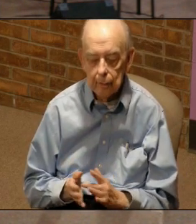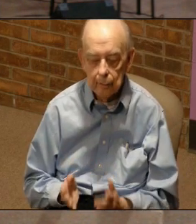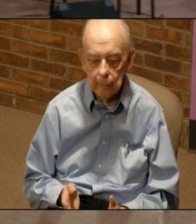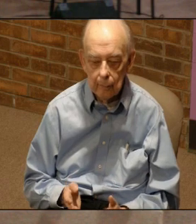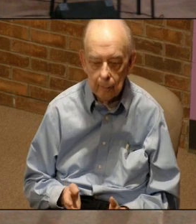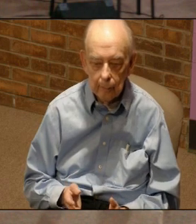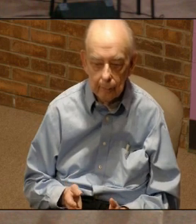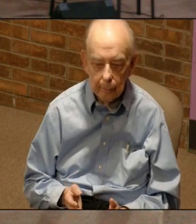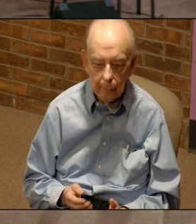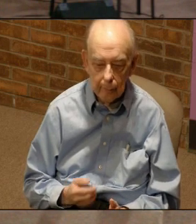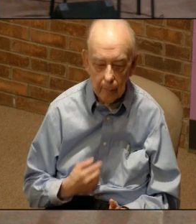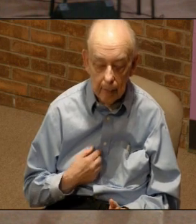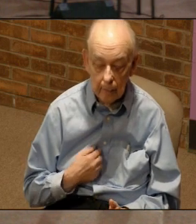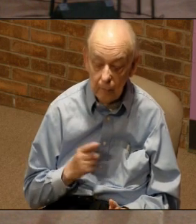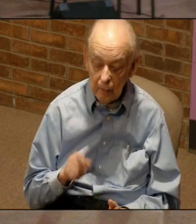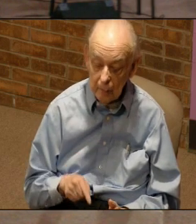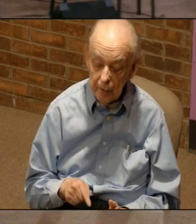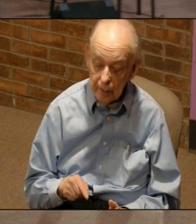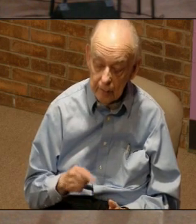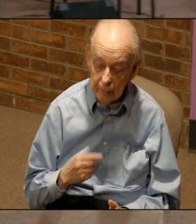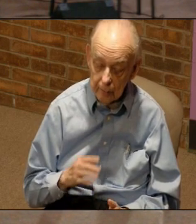I think we're going to be there a while.